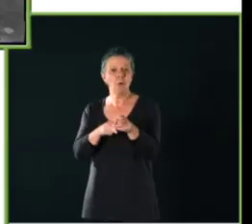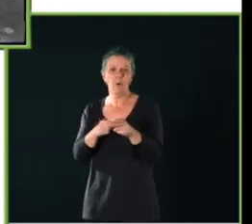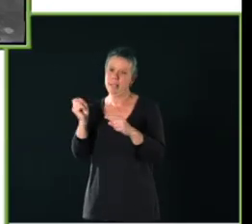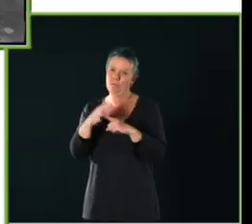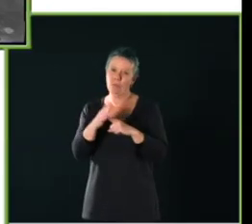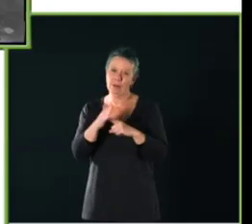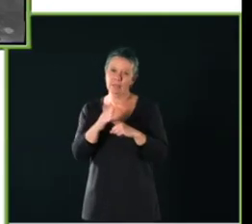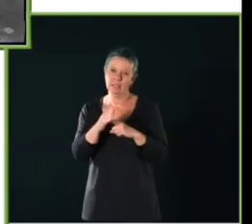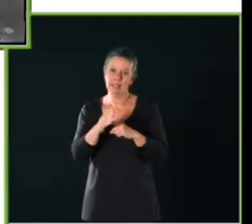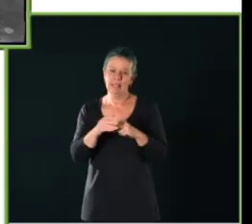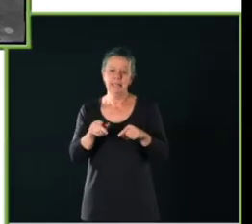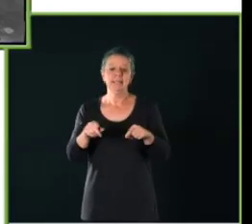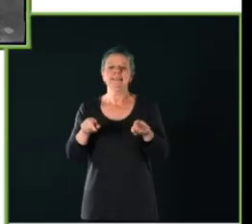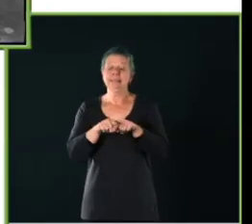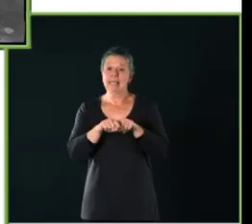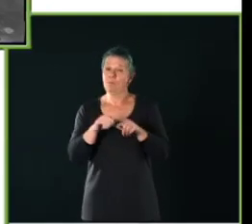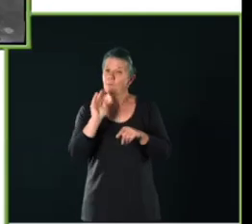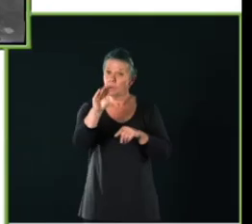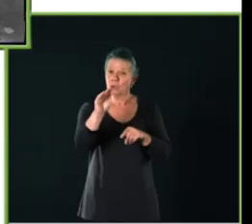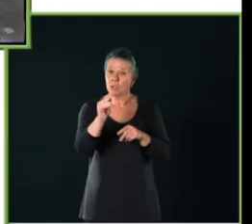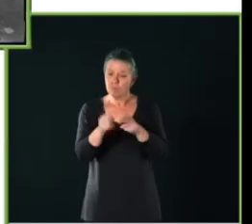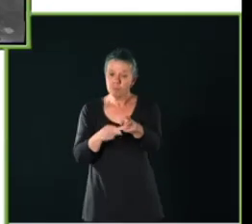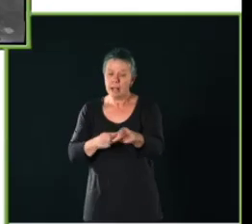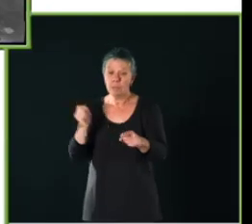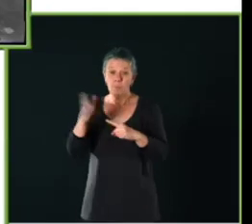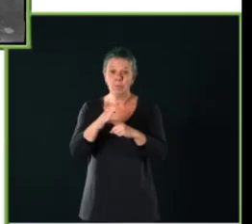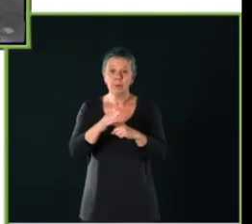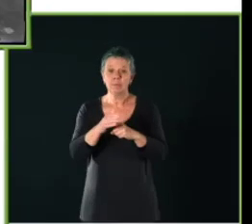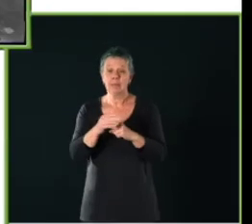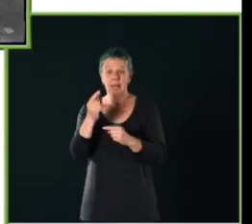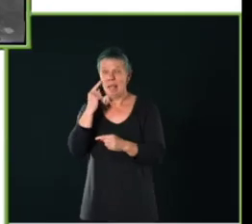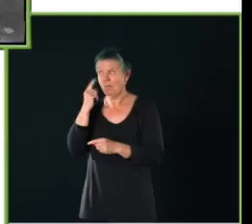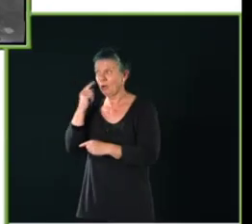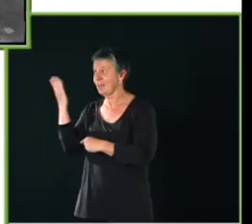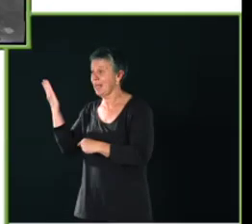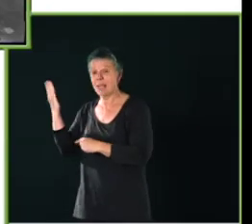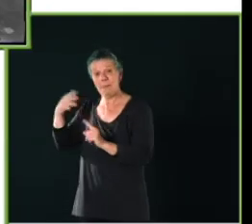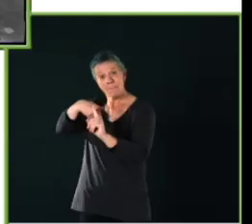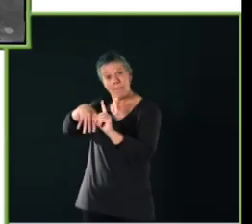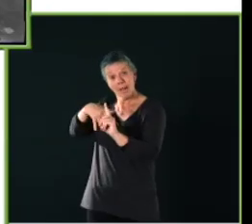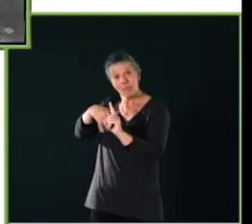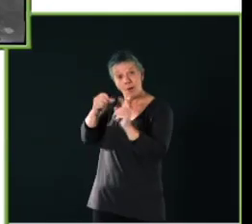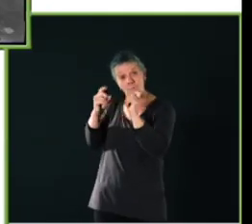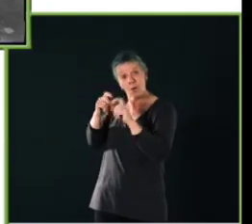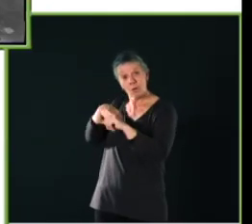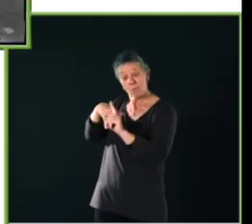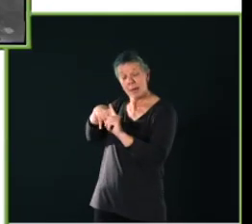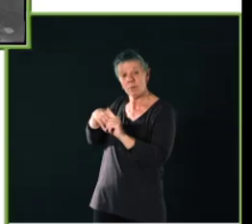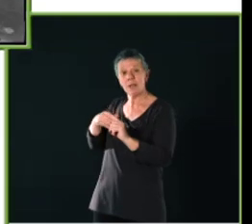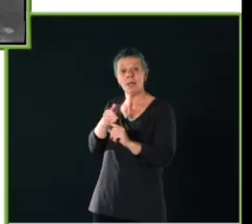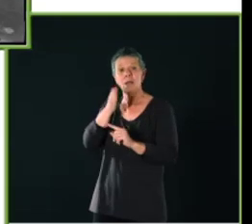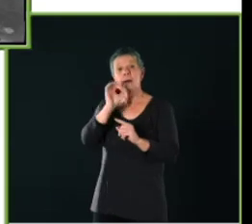must play a significant role in our future. Check out the Morningside Hill in the background of that photo. Our city